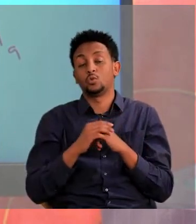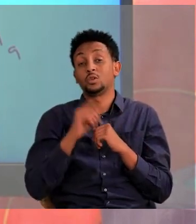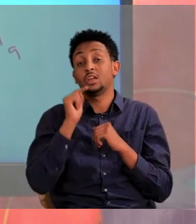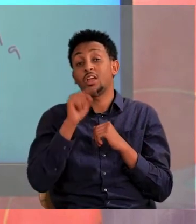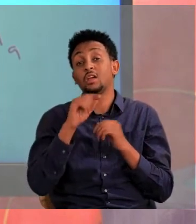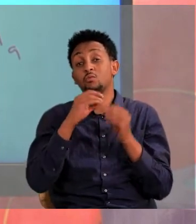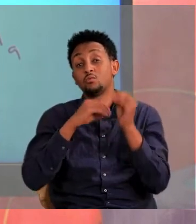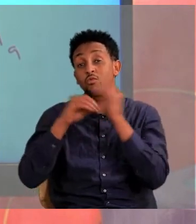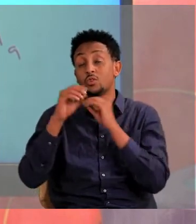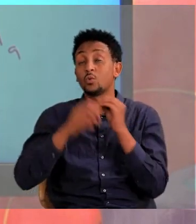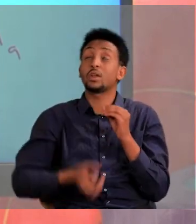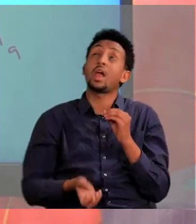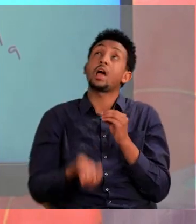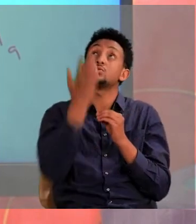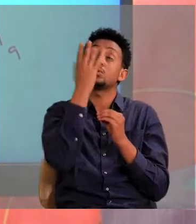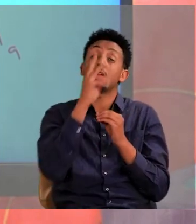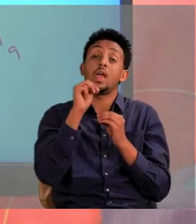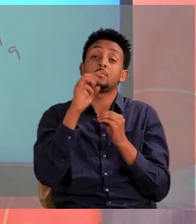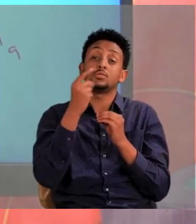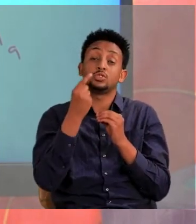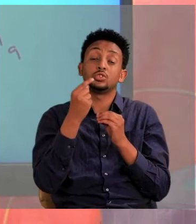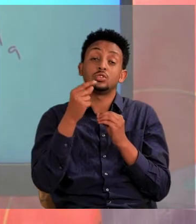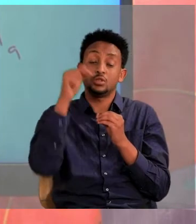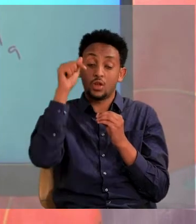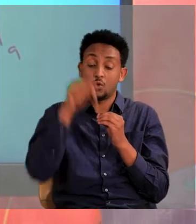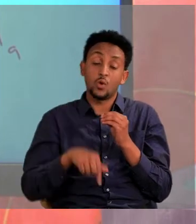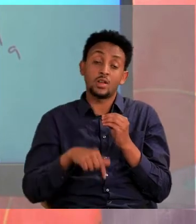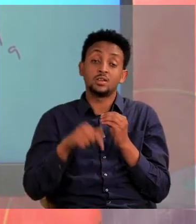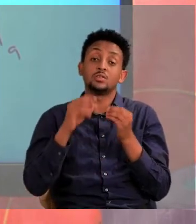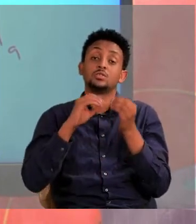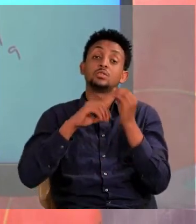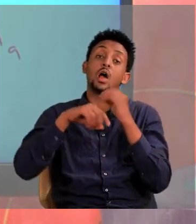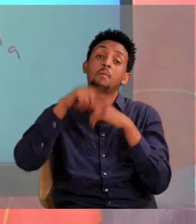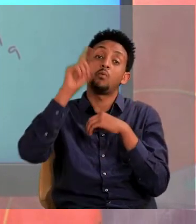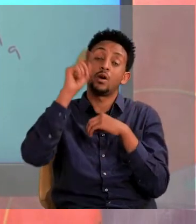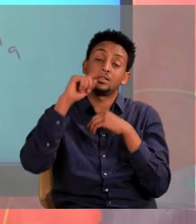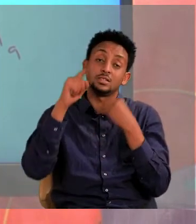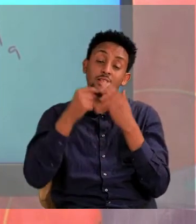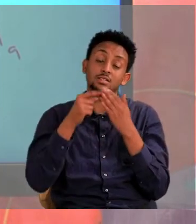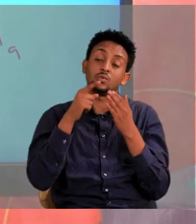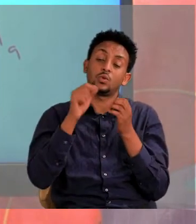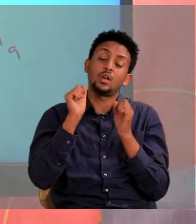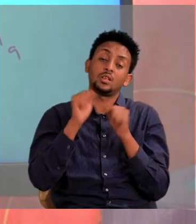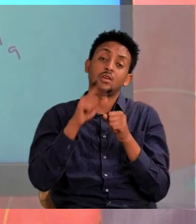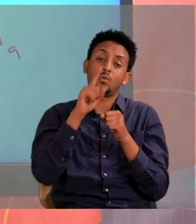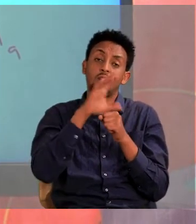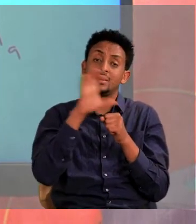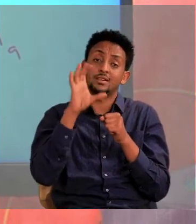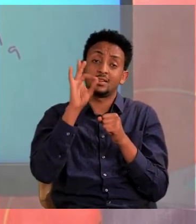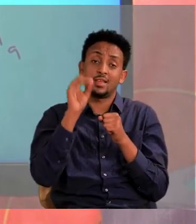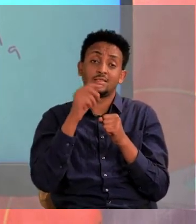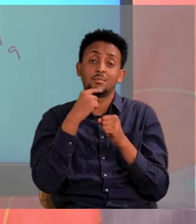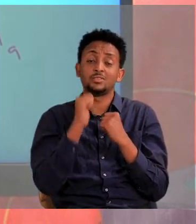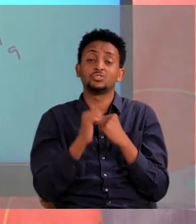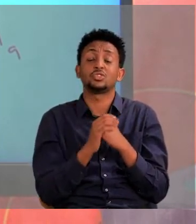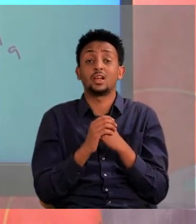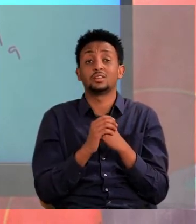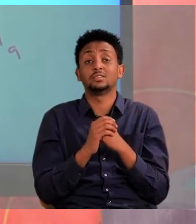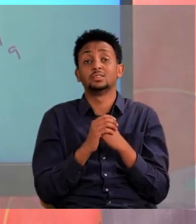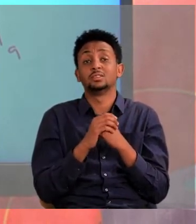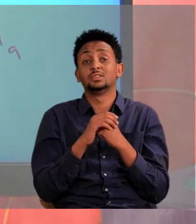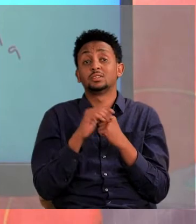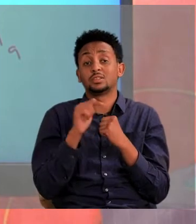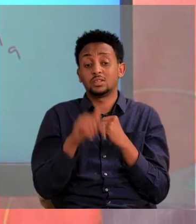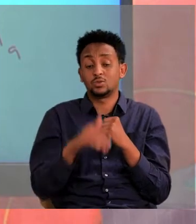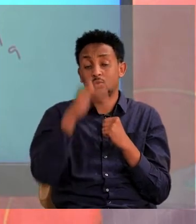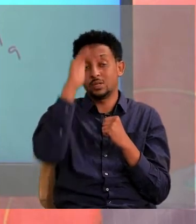it is moving upward, mg is acting downward, the displacement is moving upward. You can take 180. Okay, if you take from this